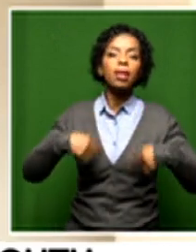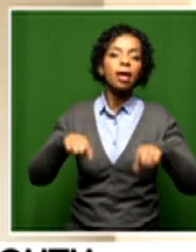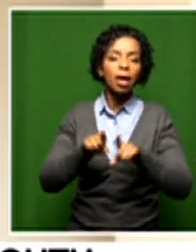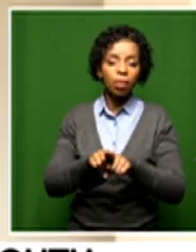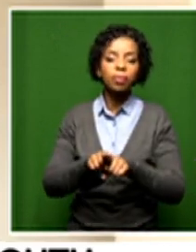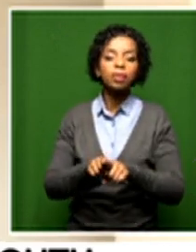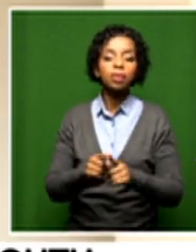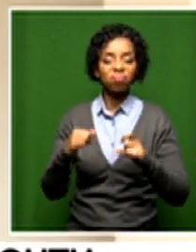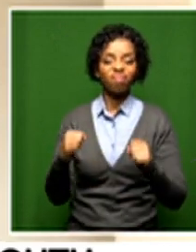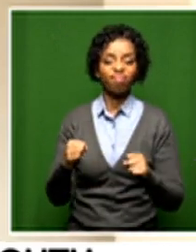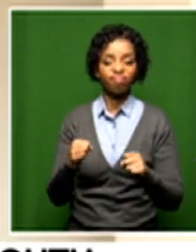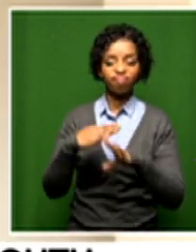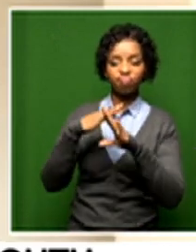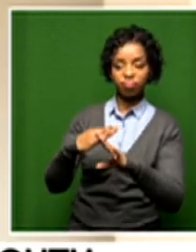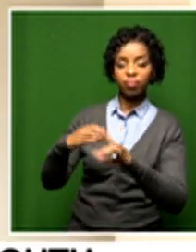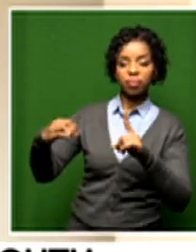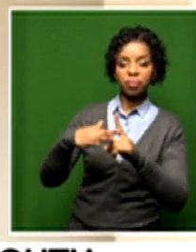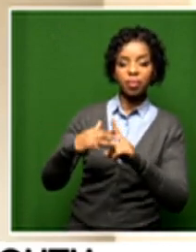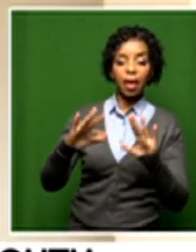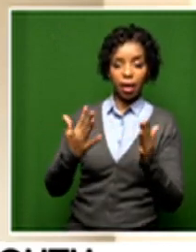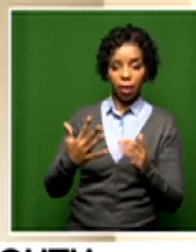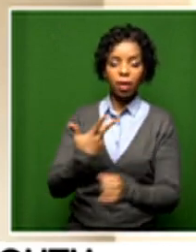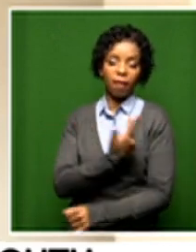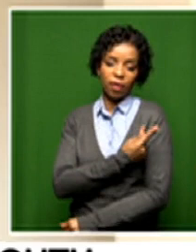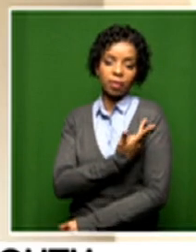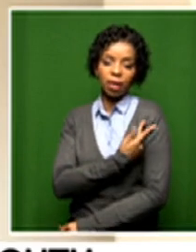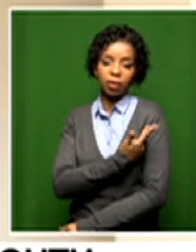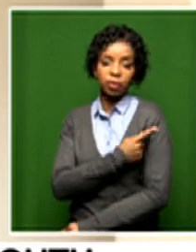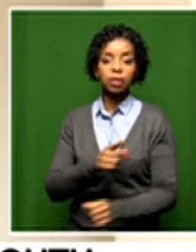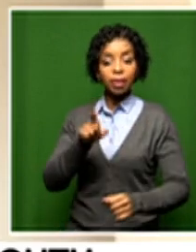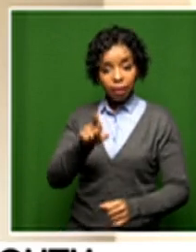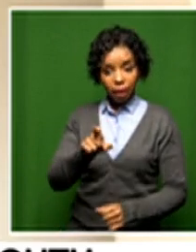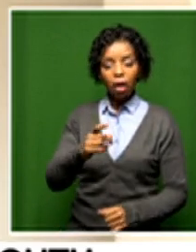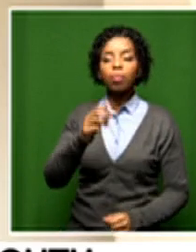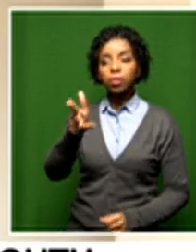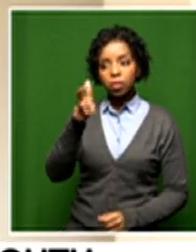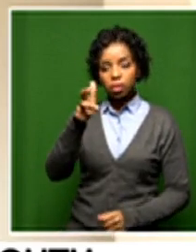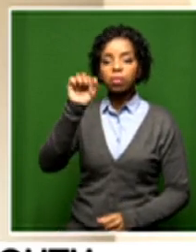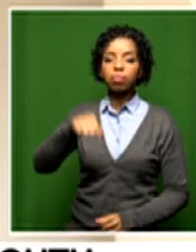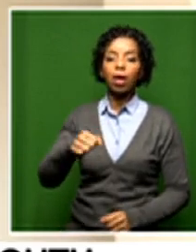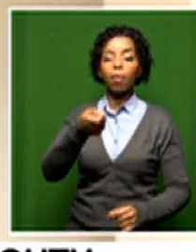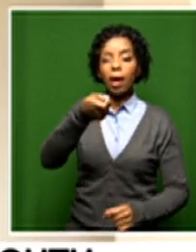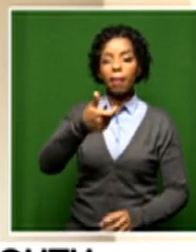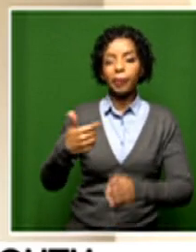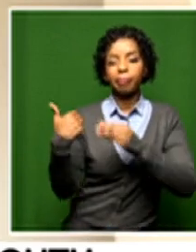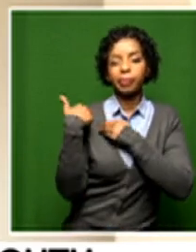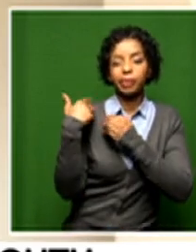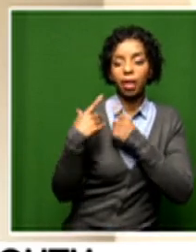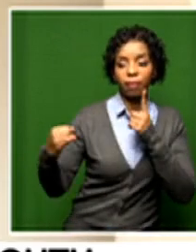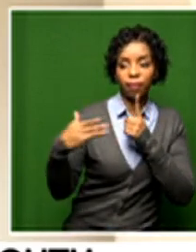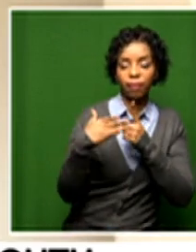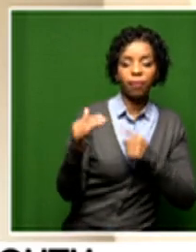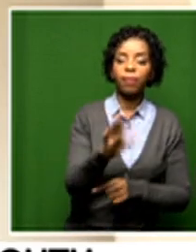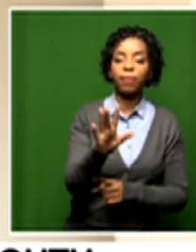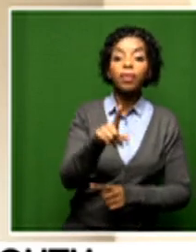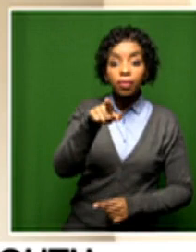the vaccinations. So that is when we will say we're a bit safe from an infection. Of course, that is